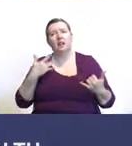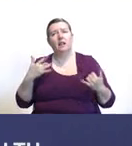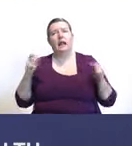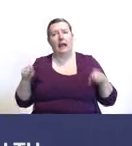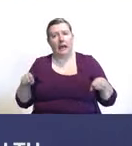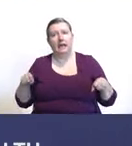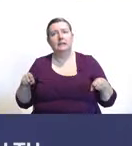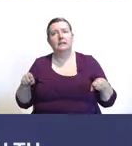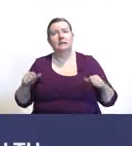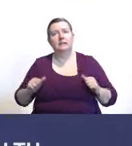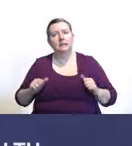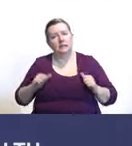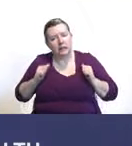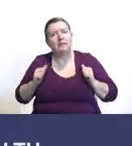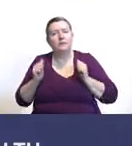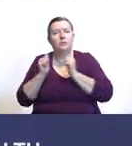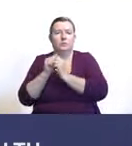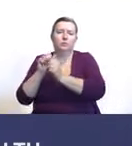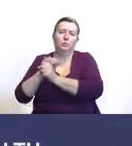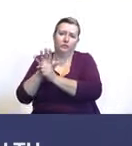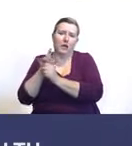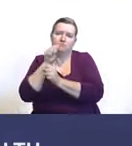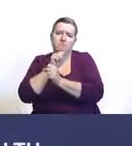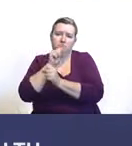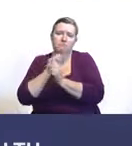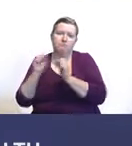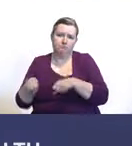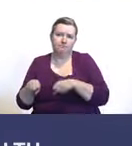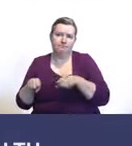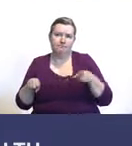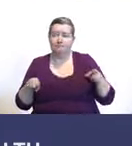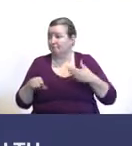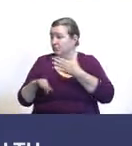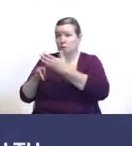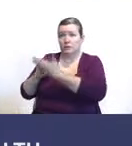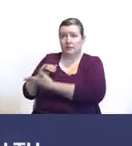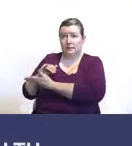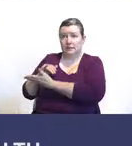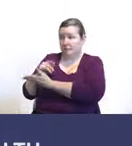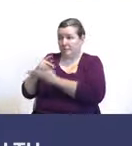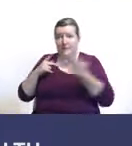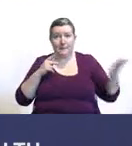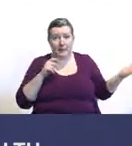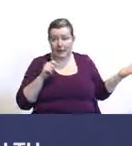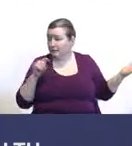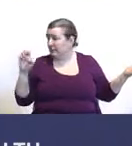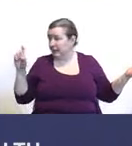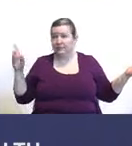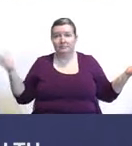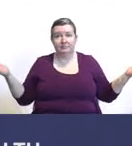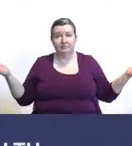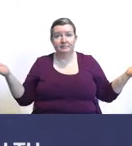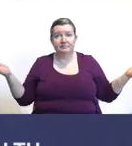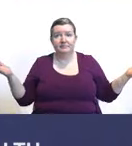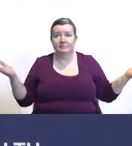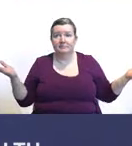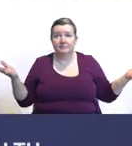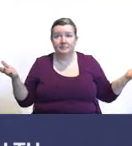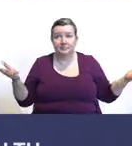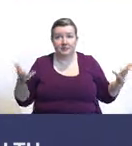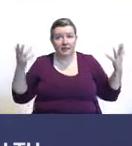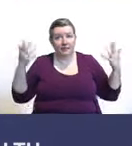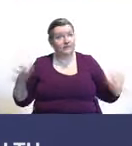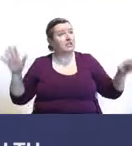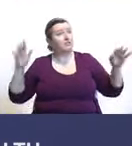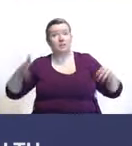midst. And I'd say lastly, Judy or Ed, you should weigh in here, or Pat, what would cause us to get back at this